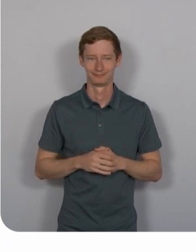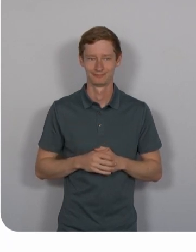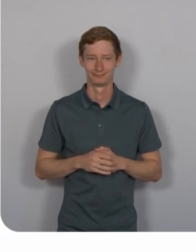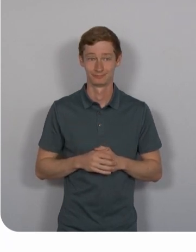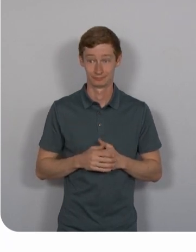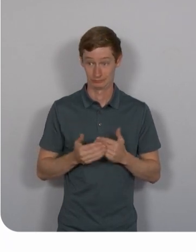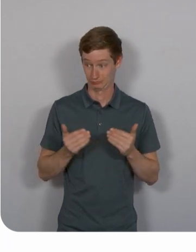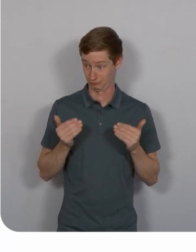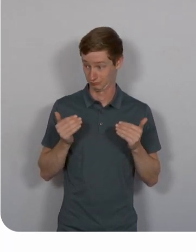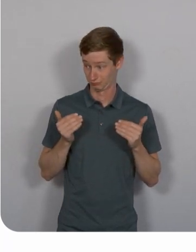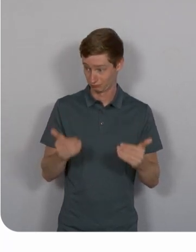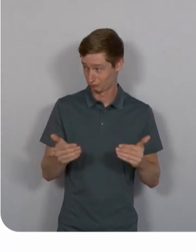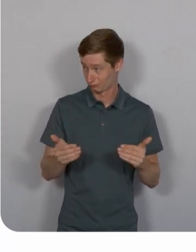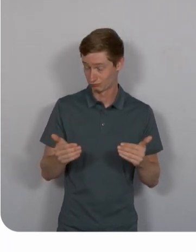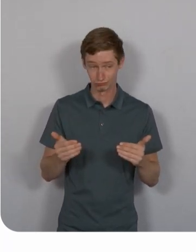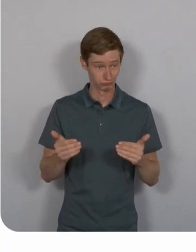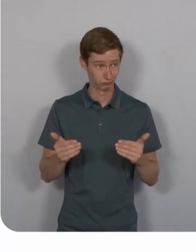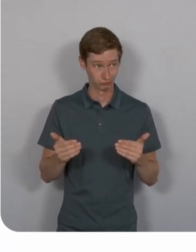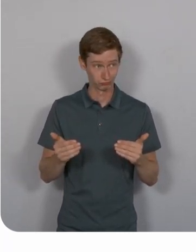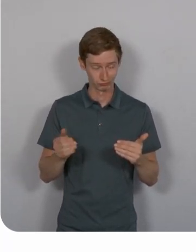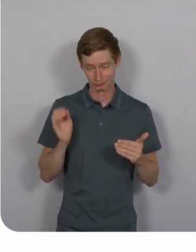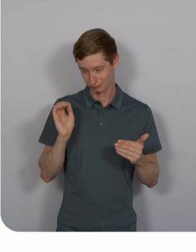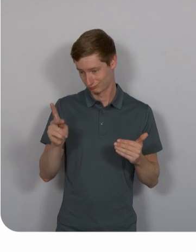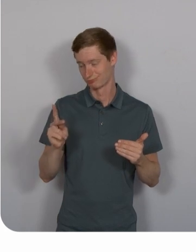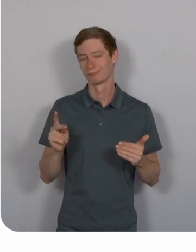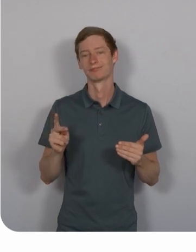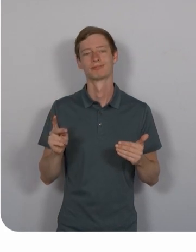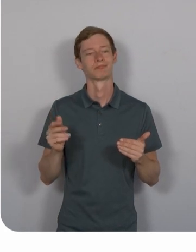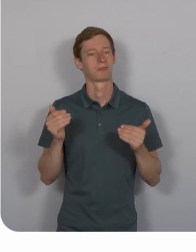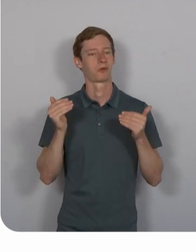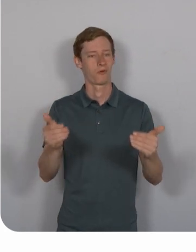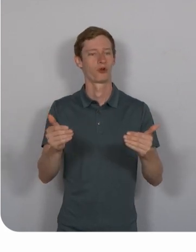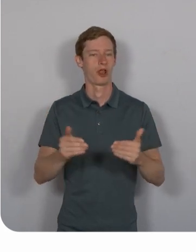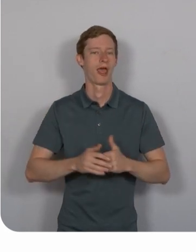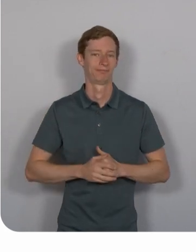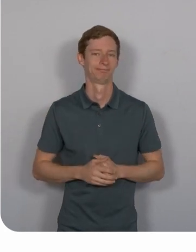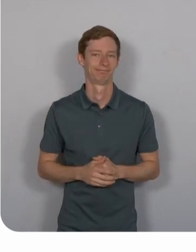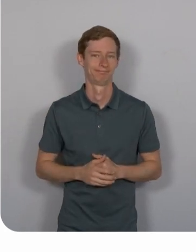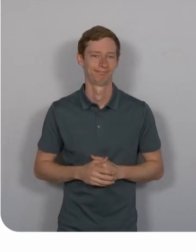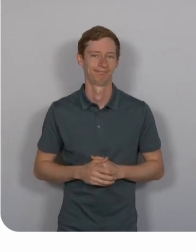Forge ahead? Forge ahead. Let's forge ahead.